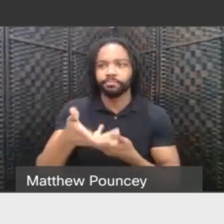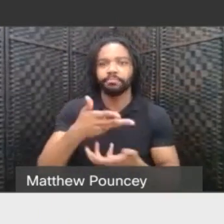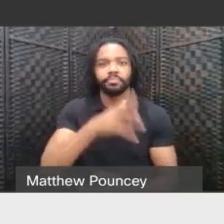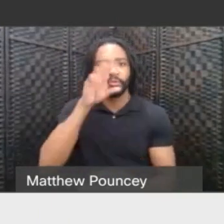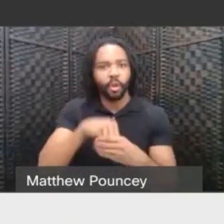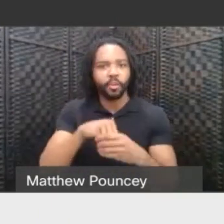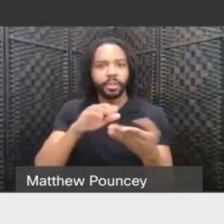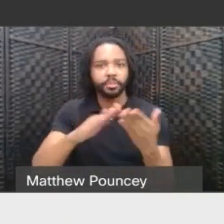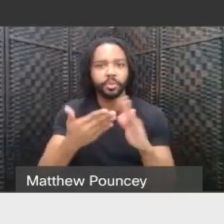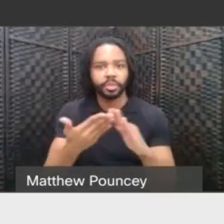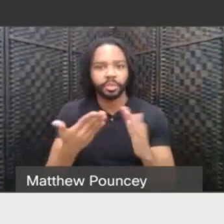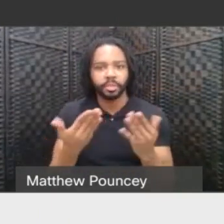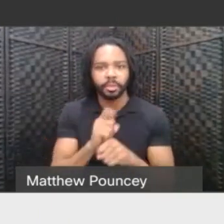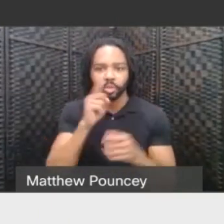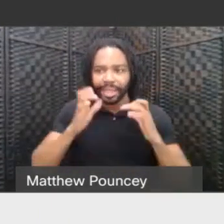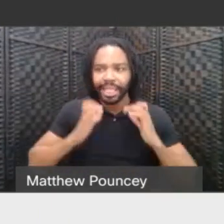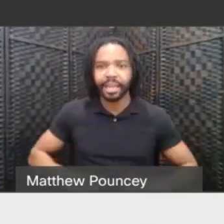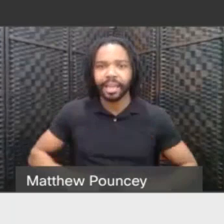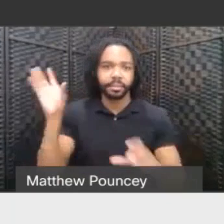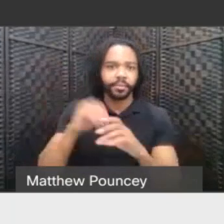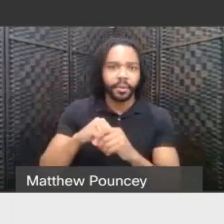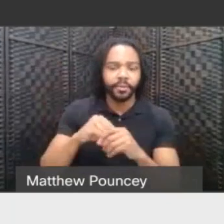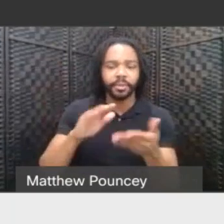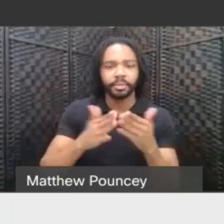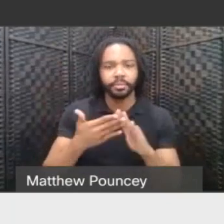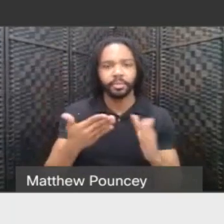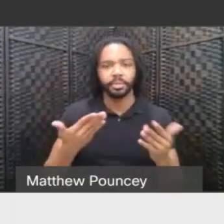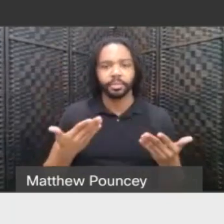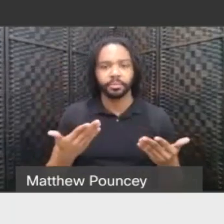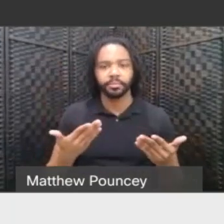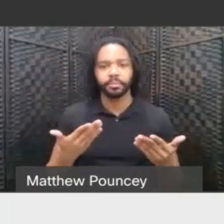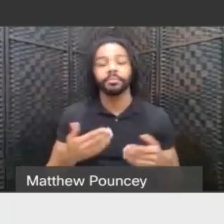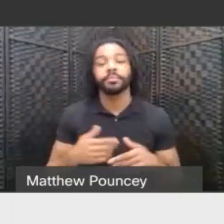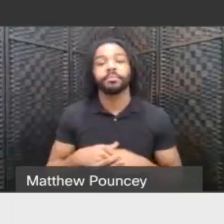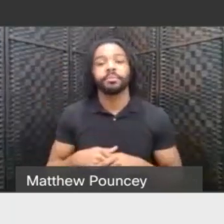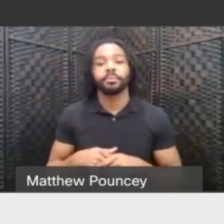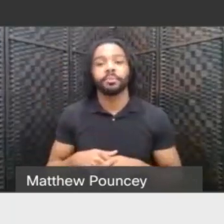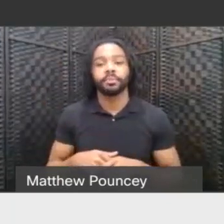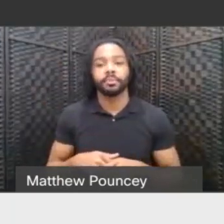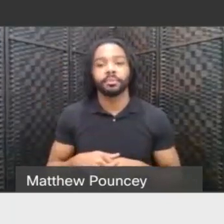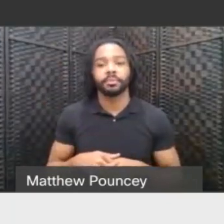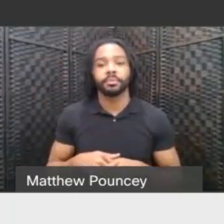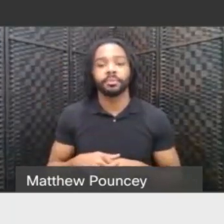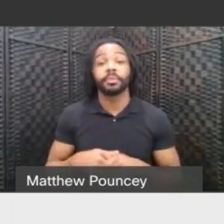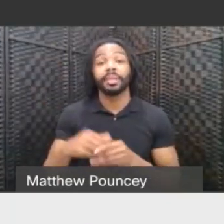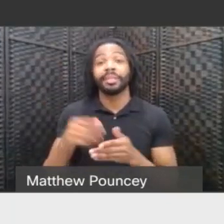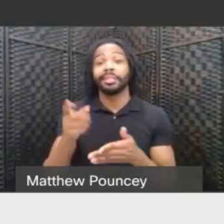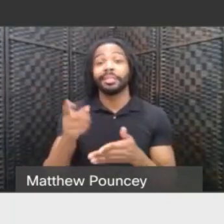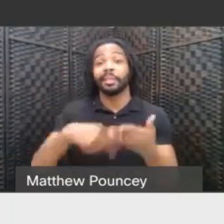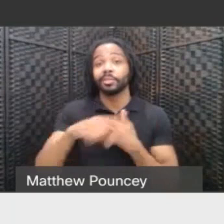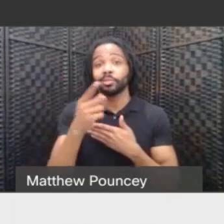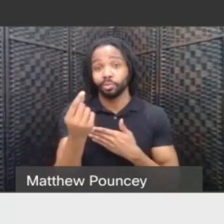the community? Um, and so we are going to next week